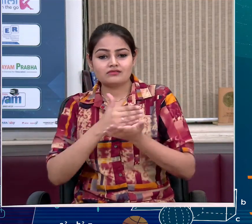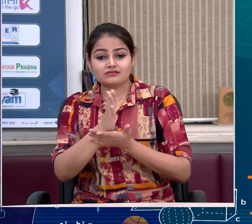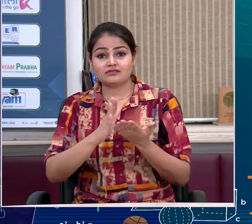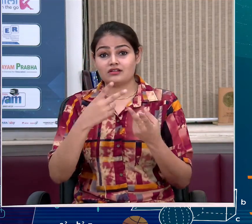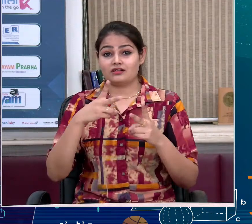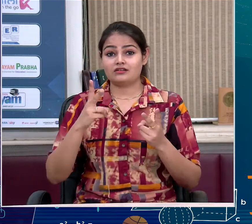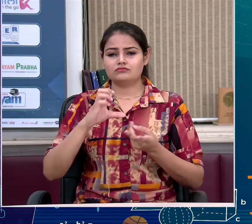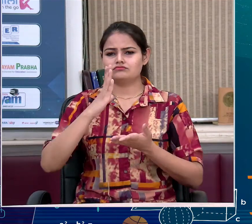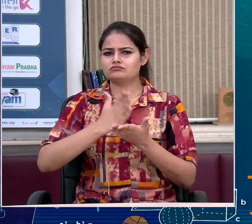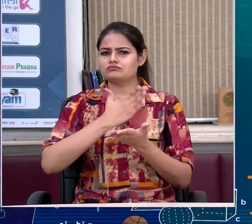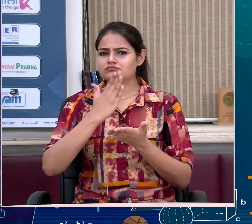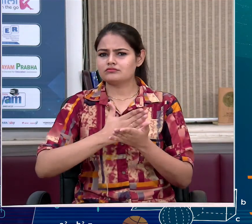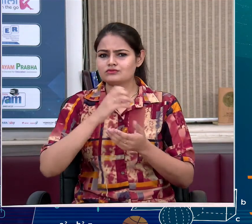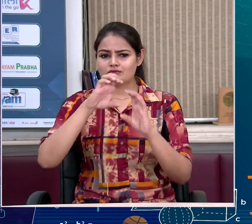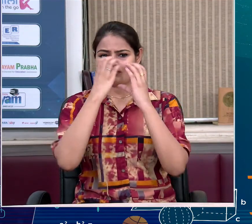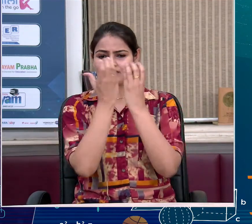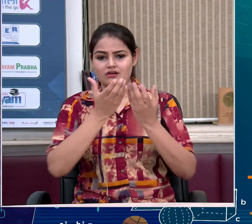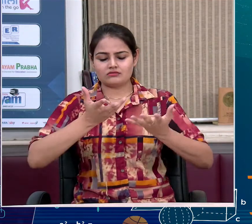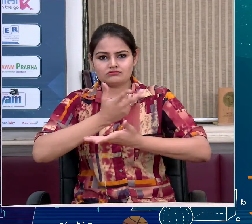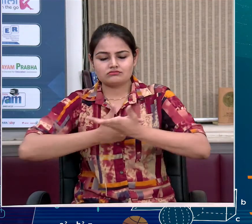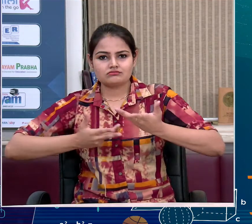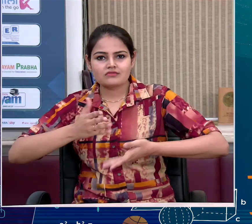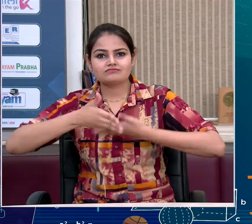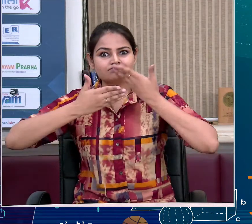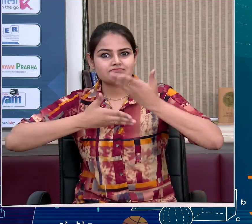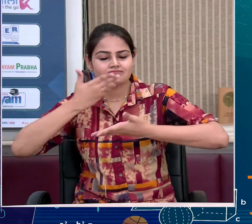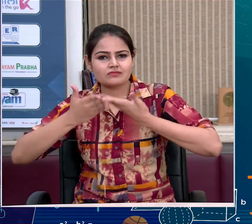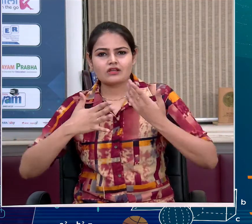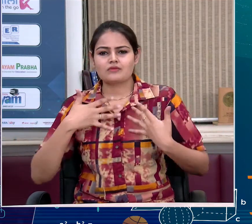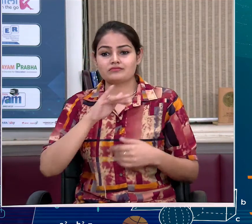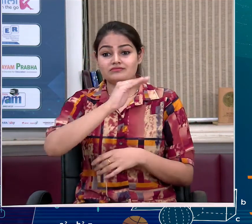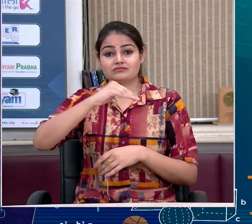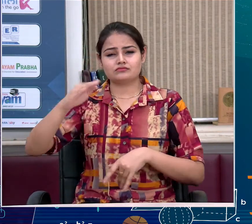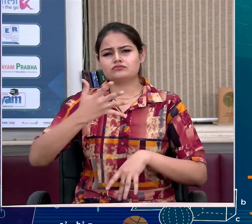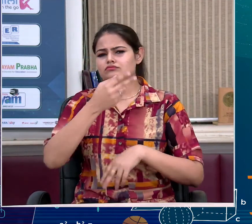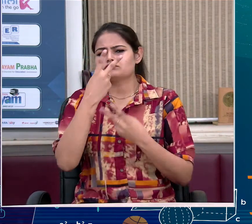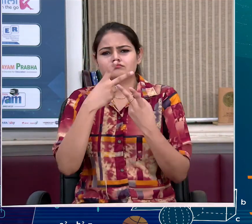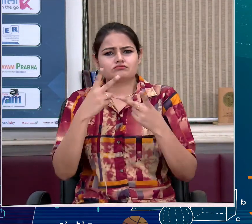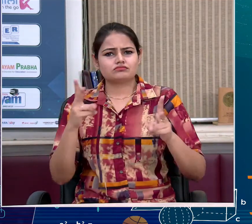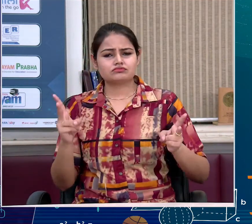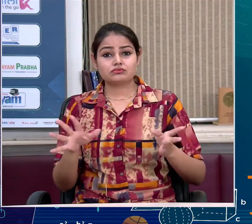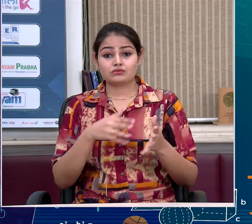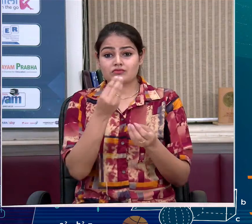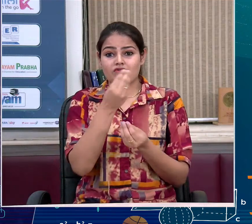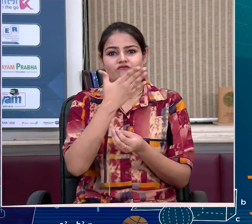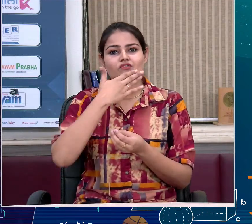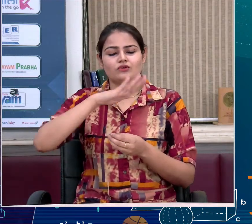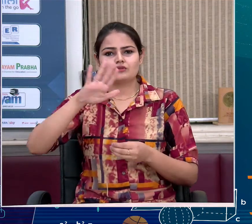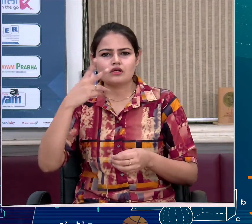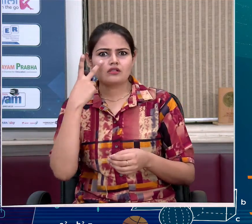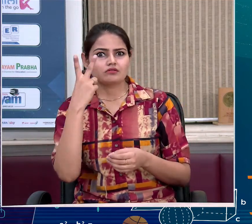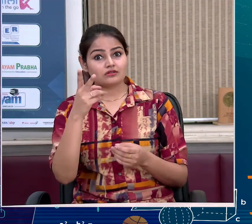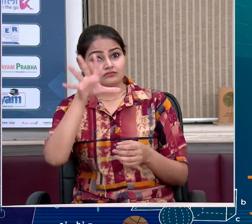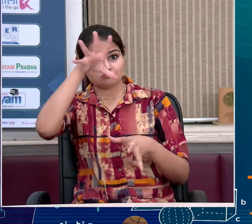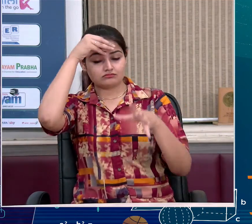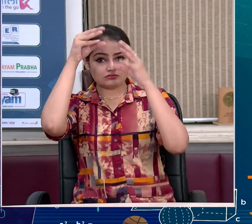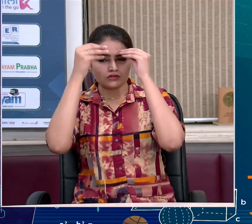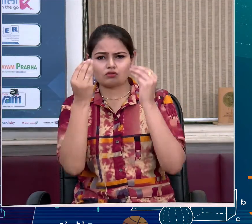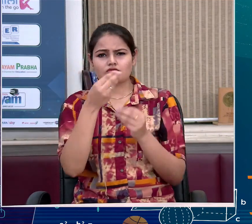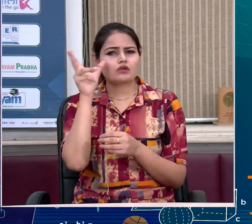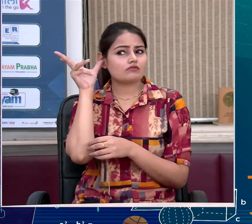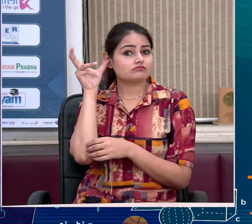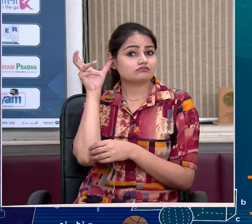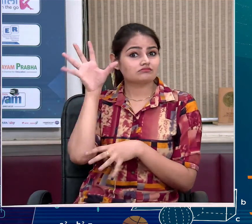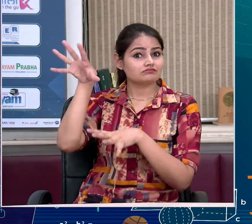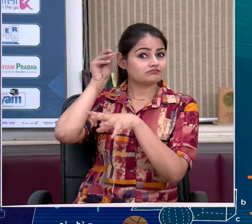lesson in the class. So if we have different learners like visual learners, kinesthetic learners, auditory learners, and